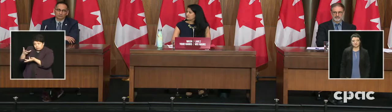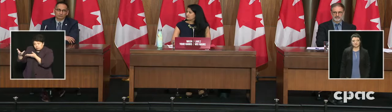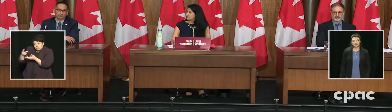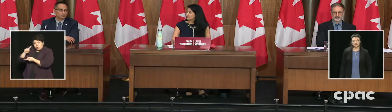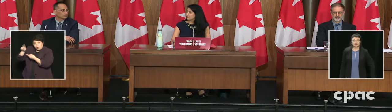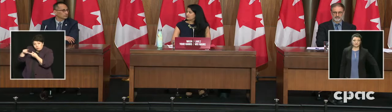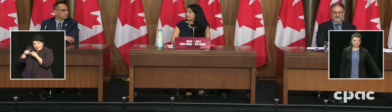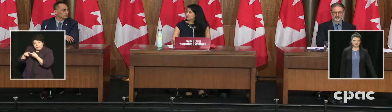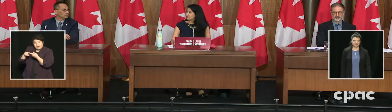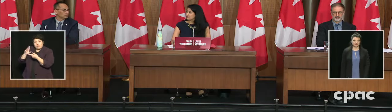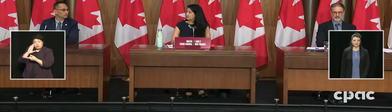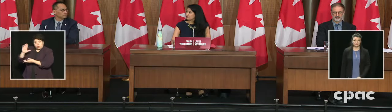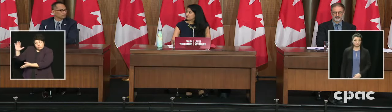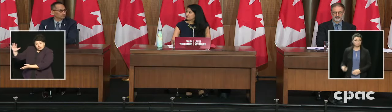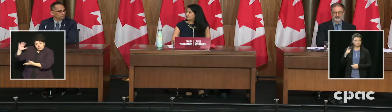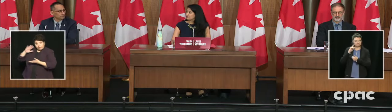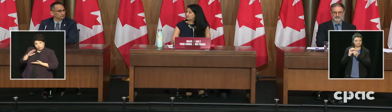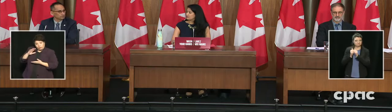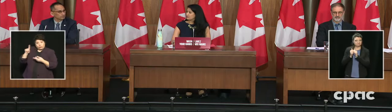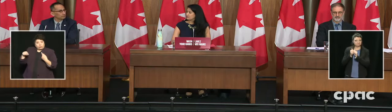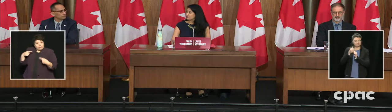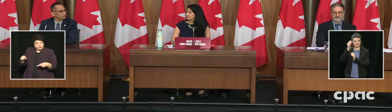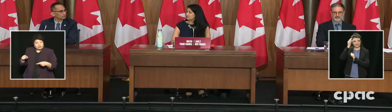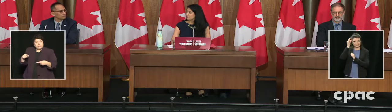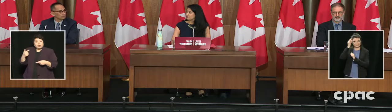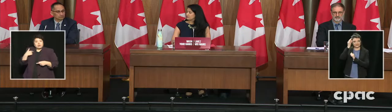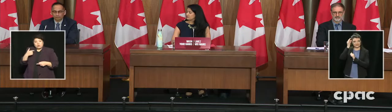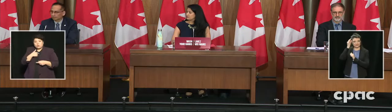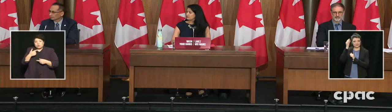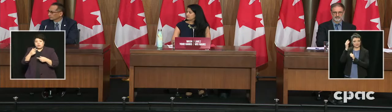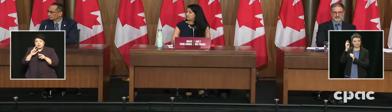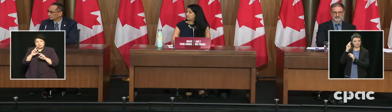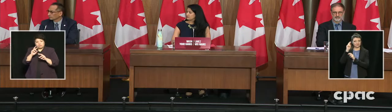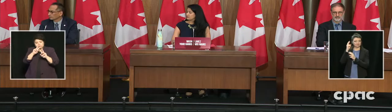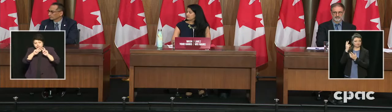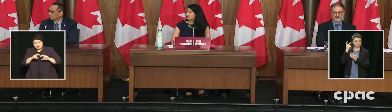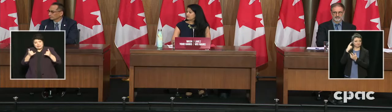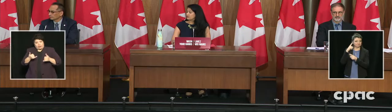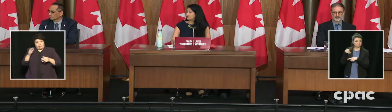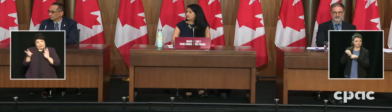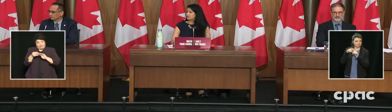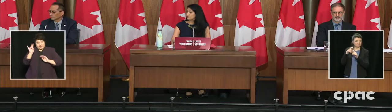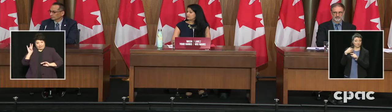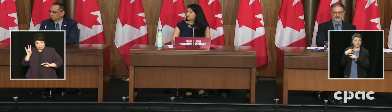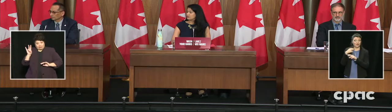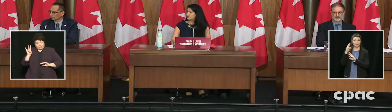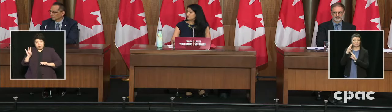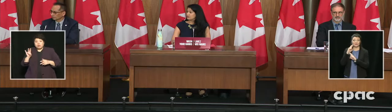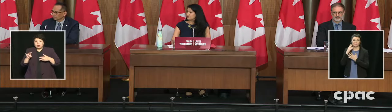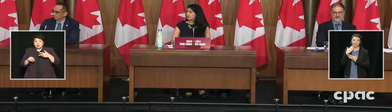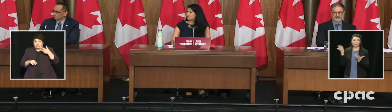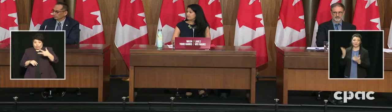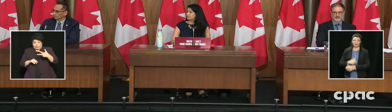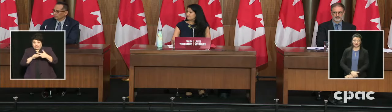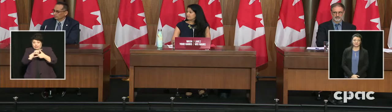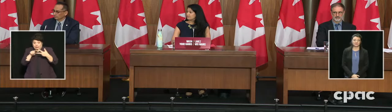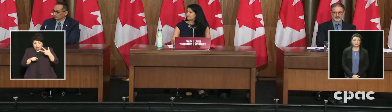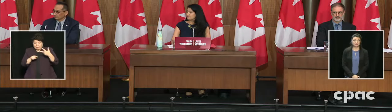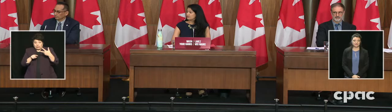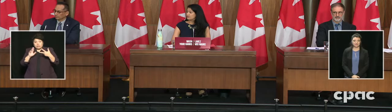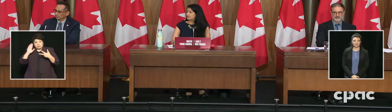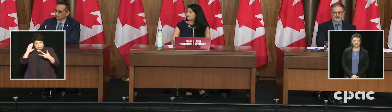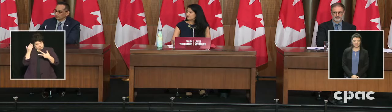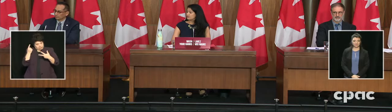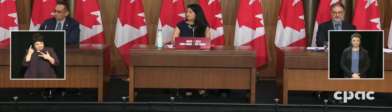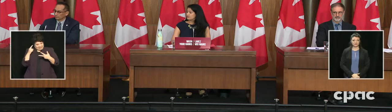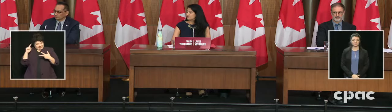We are focused on, of our portfolio of 7, 3 have had very good success. They're